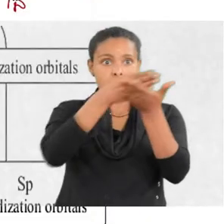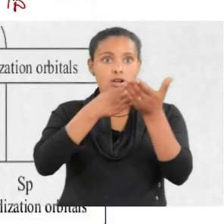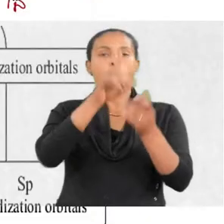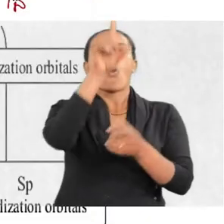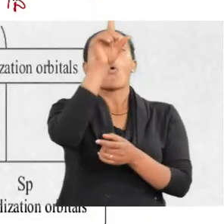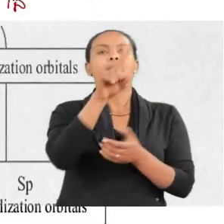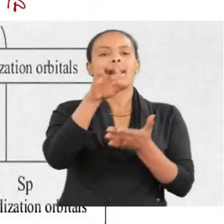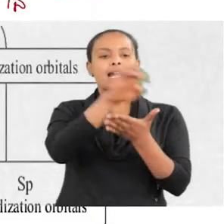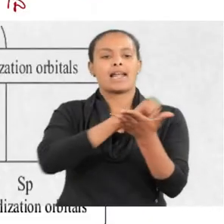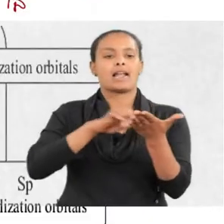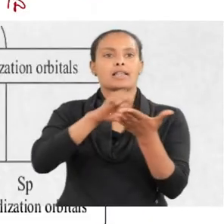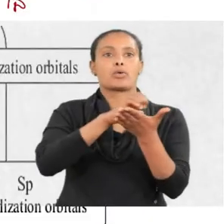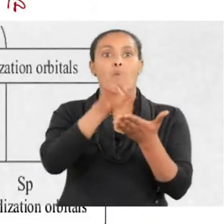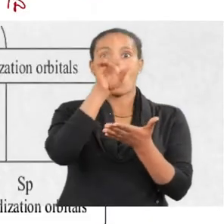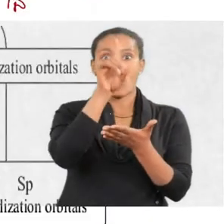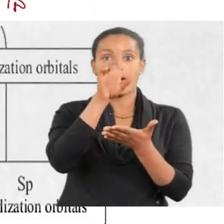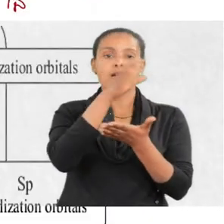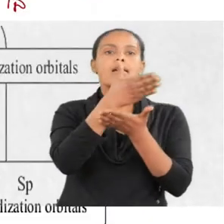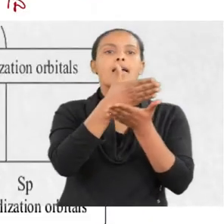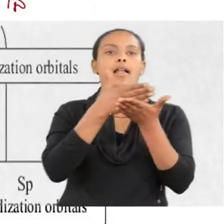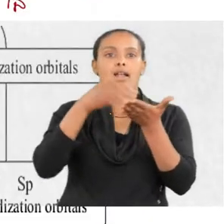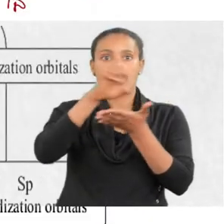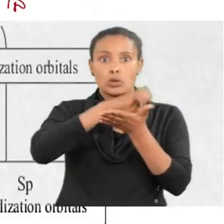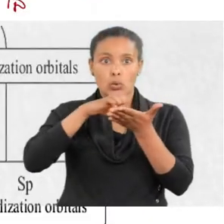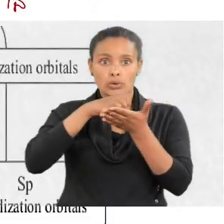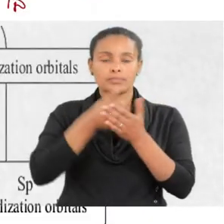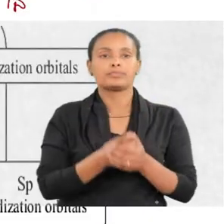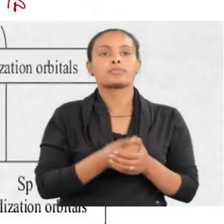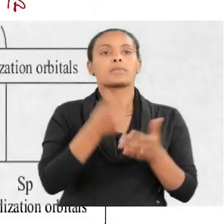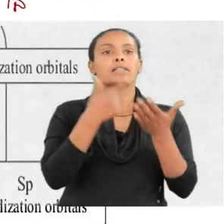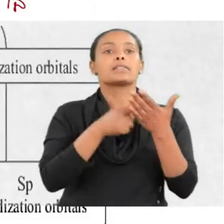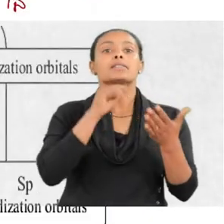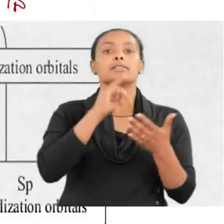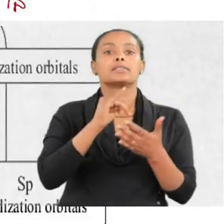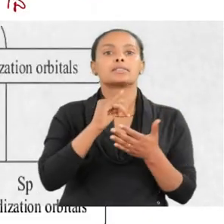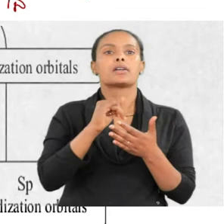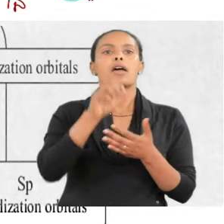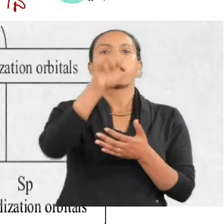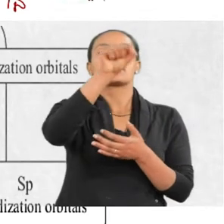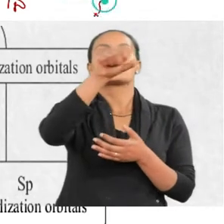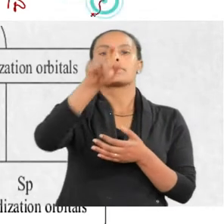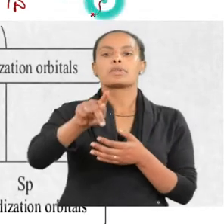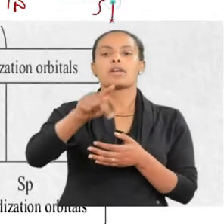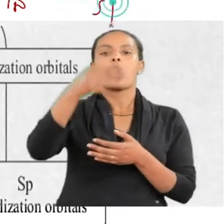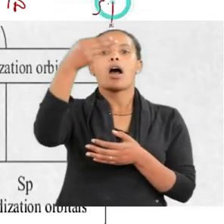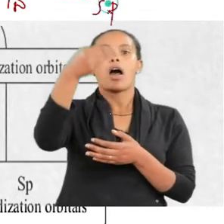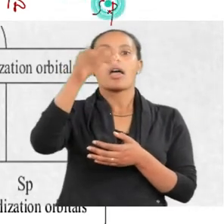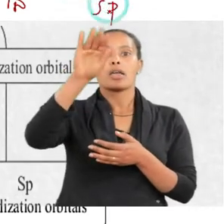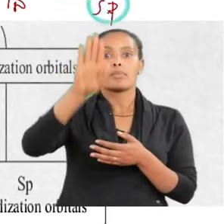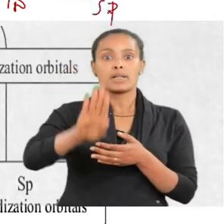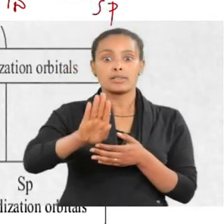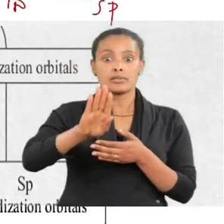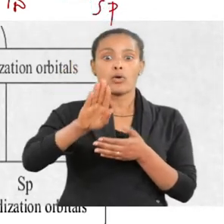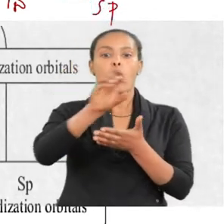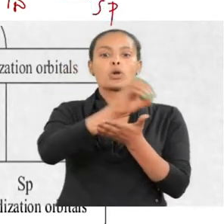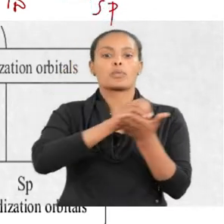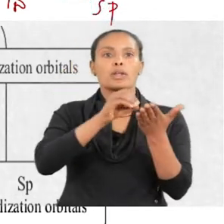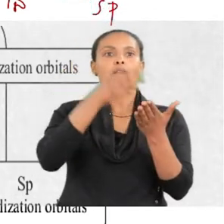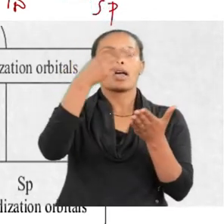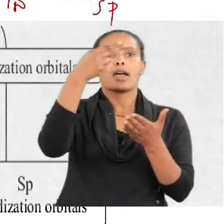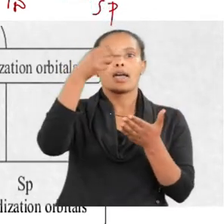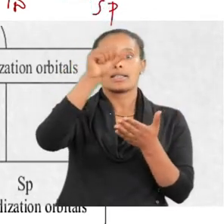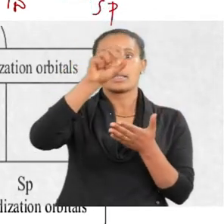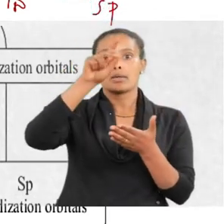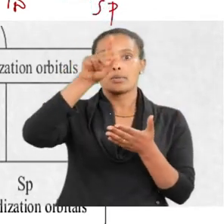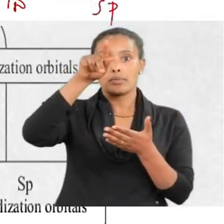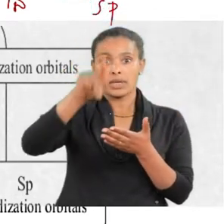one electron. One electron. This is SP hybrid orbital. Again, this is SP